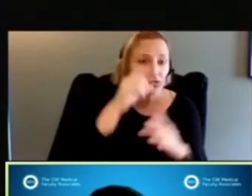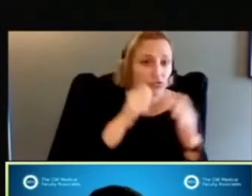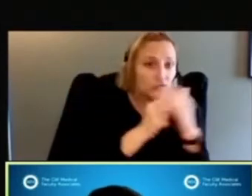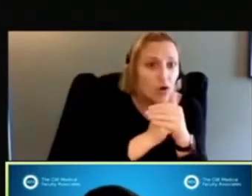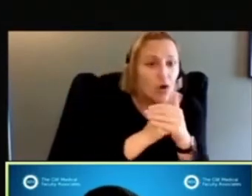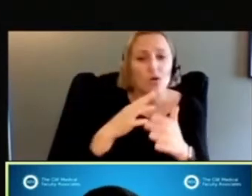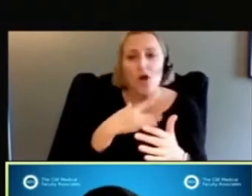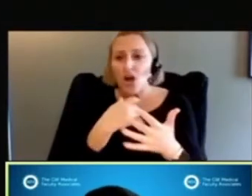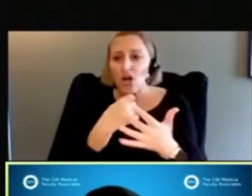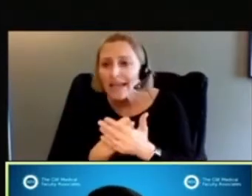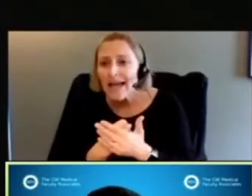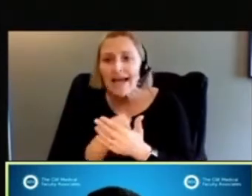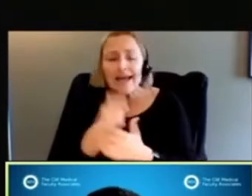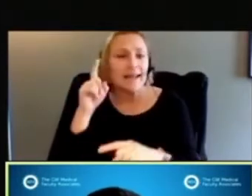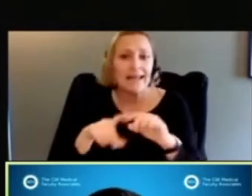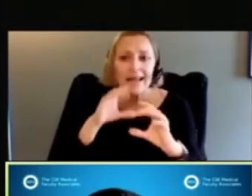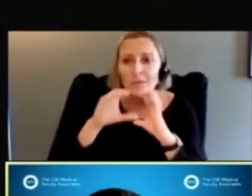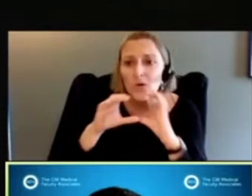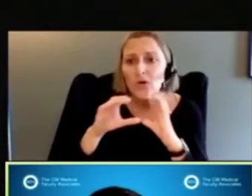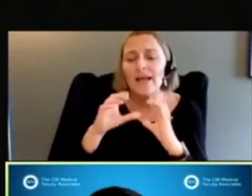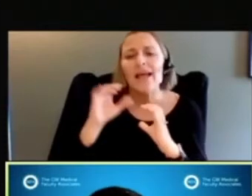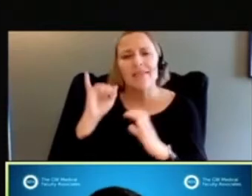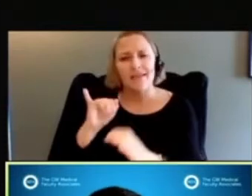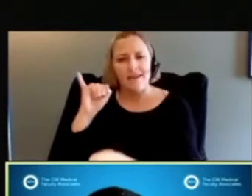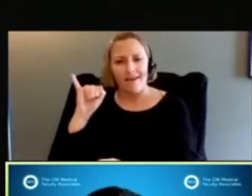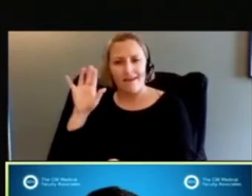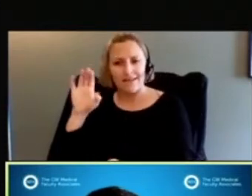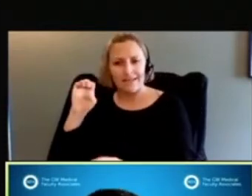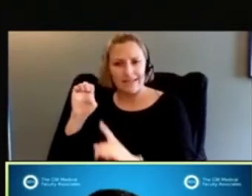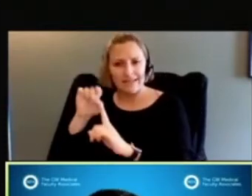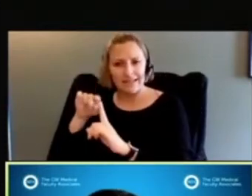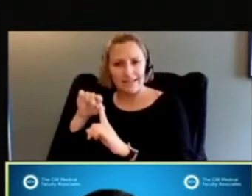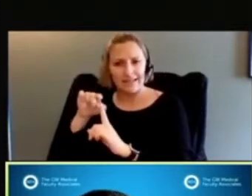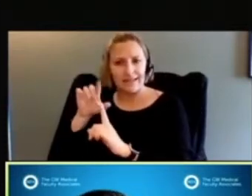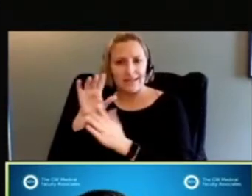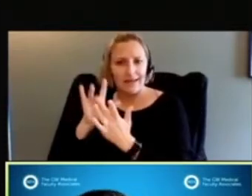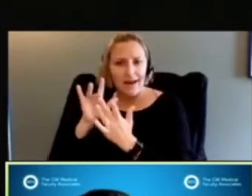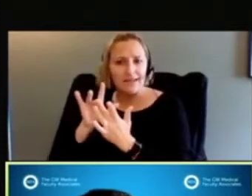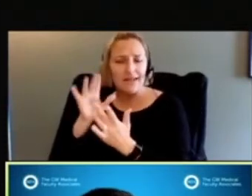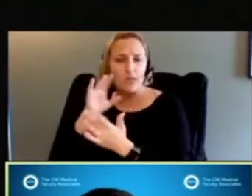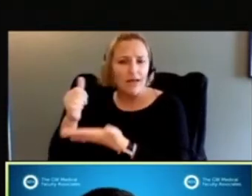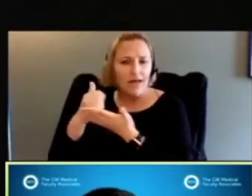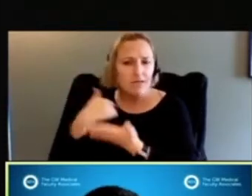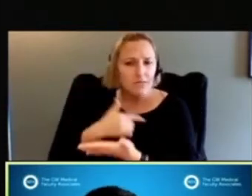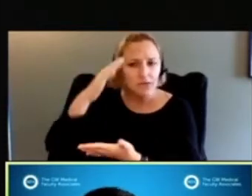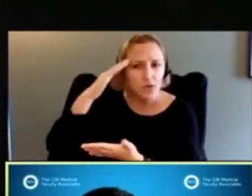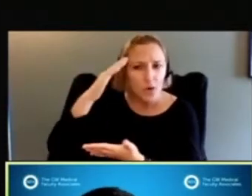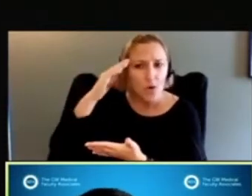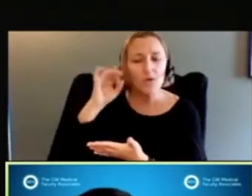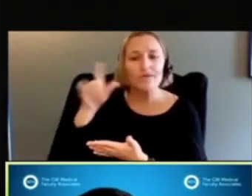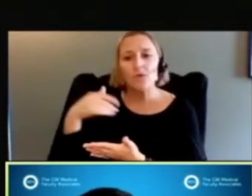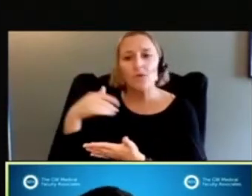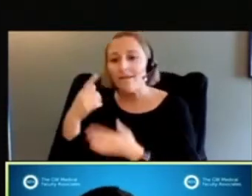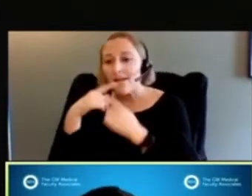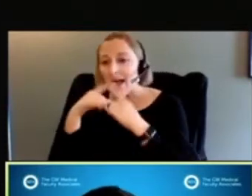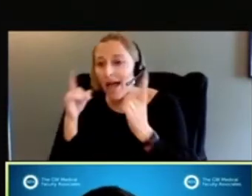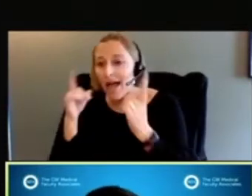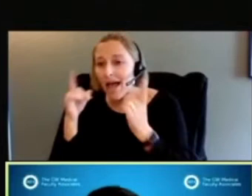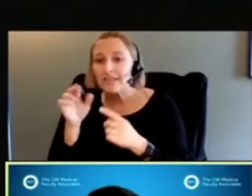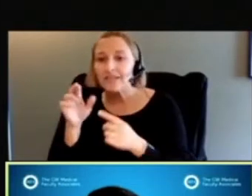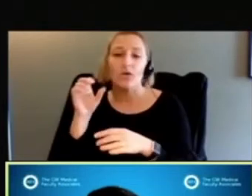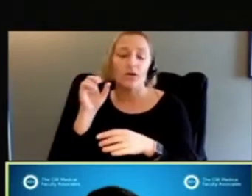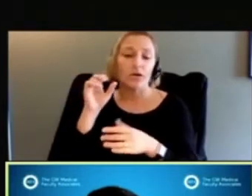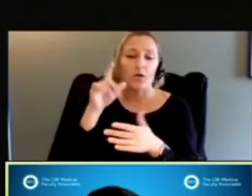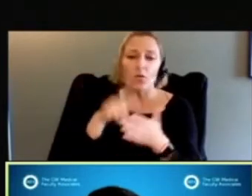not communicate with us, the "in case of emergency" will help us identify if you have allergies to any medications, if you're on blood thinners, or